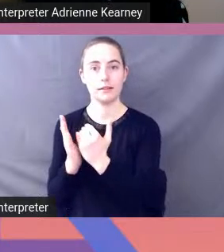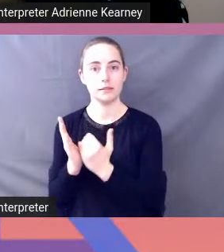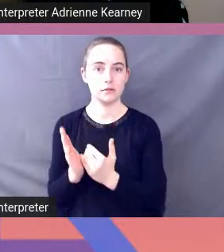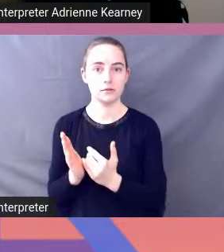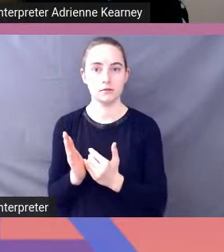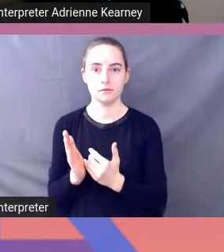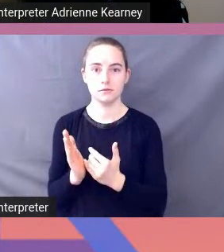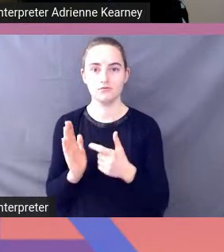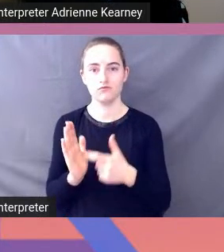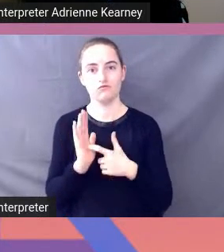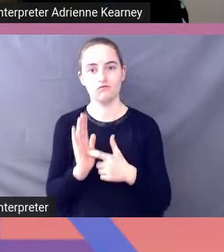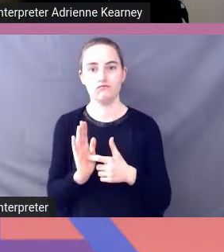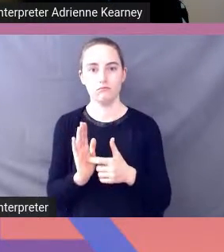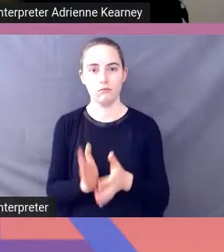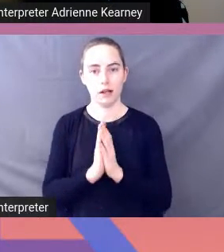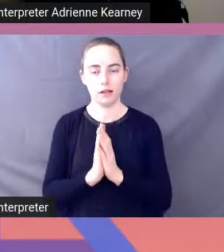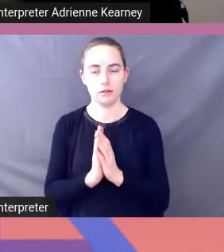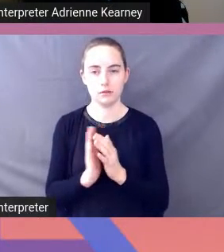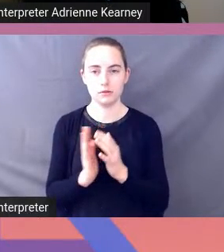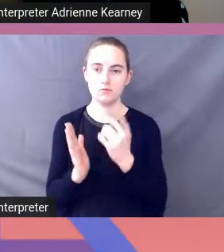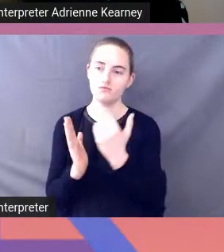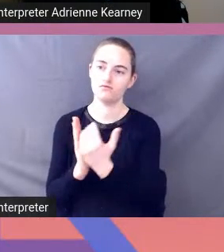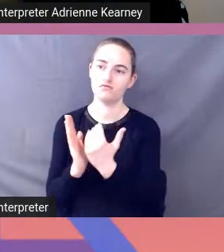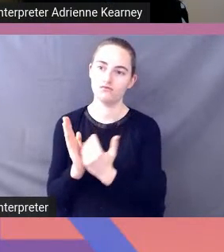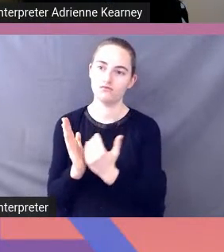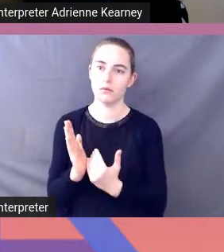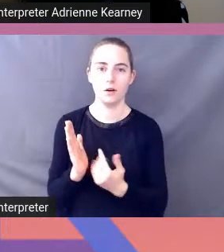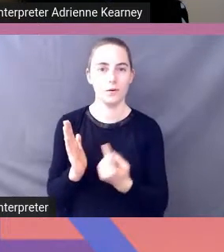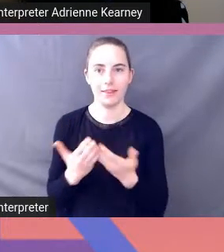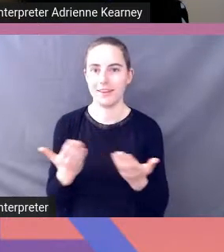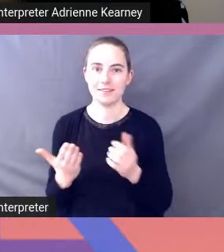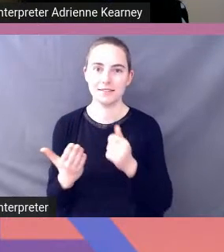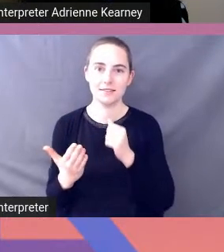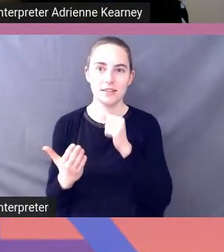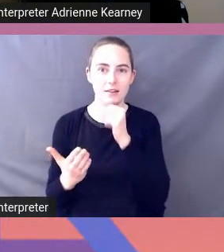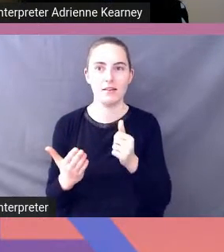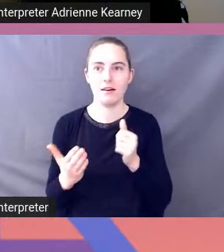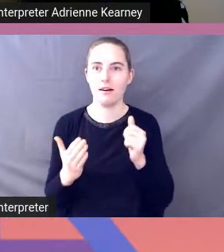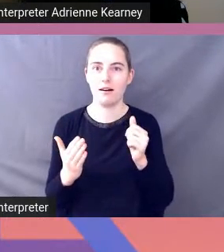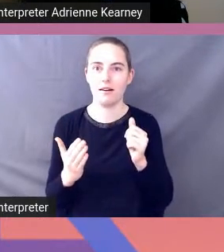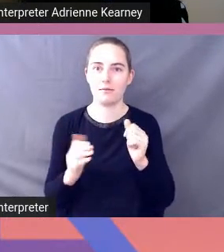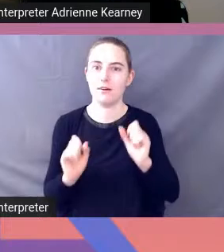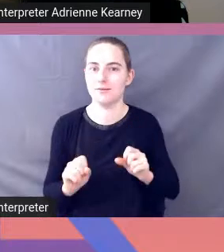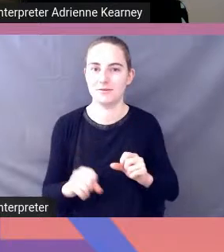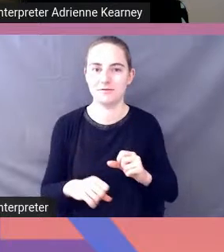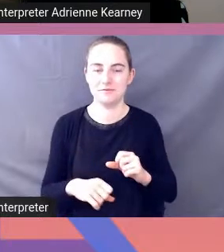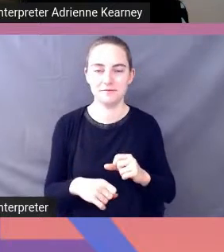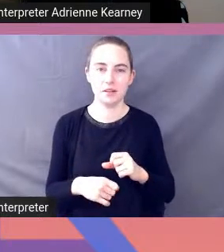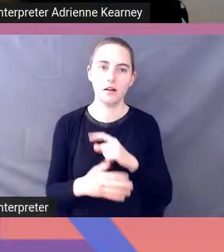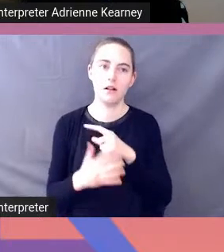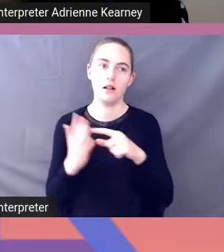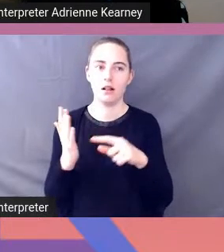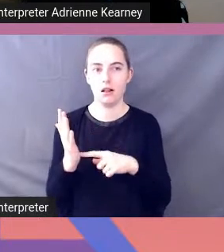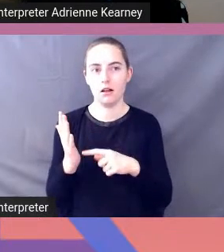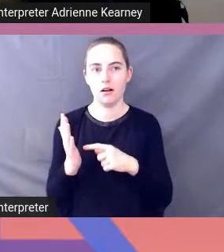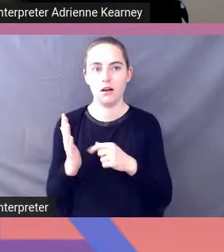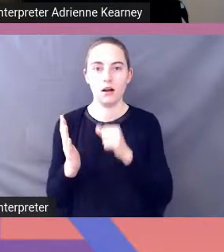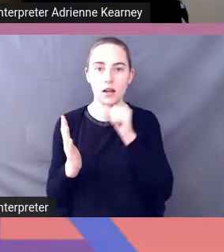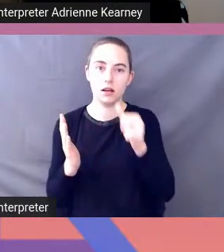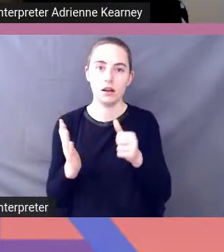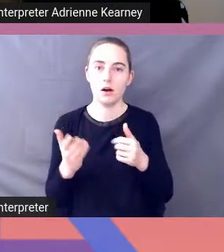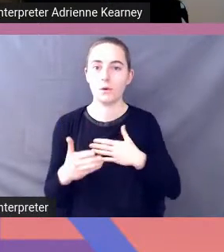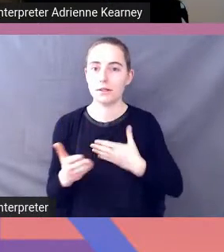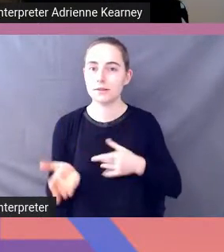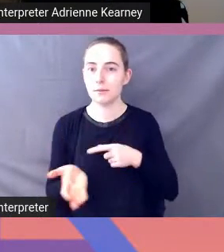available, whether it's you're not going to get paid, it's not going to be accessible to your community, they're not willing to support you as a person, whatever it